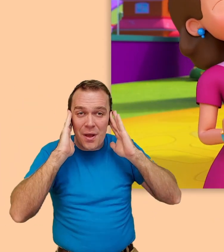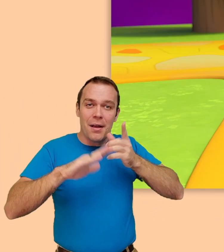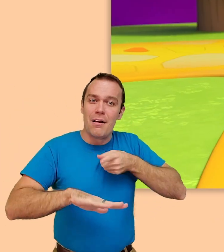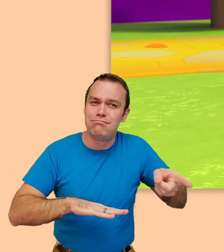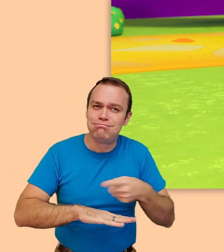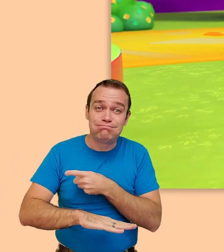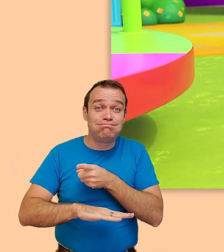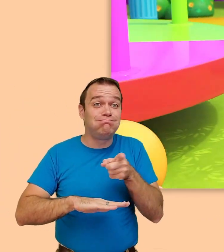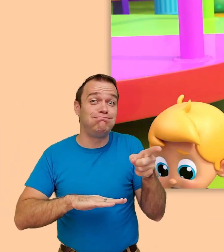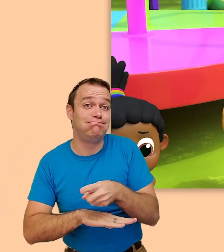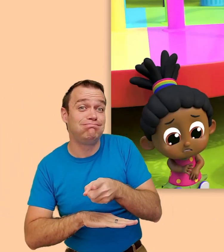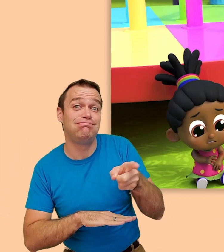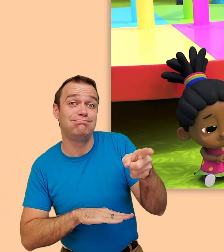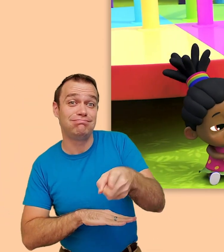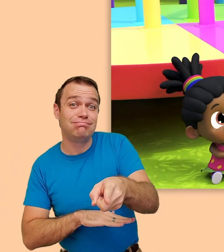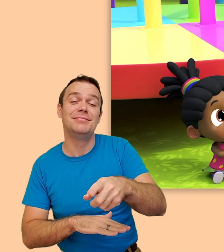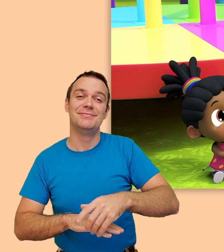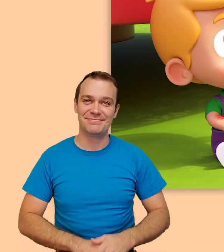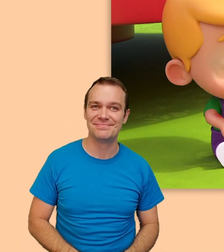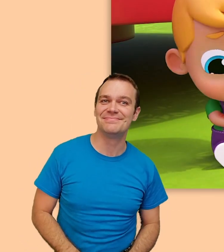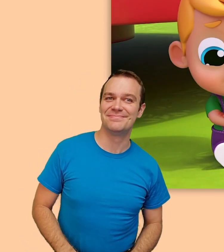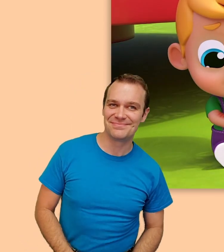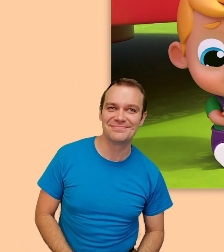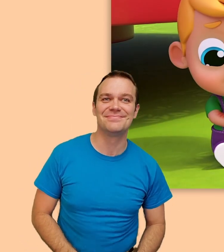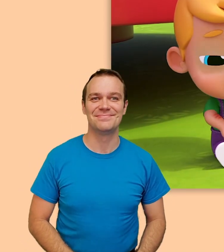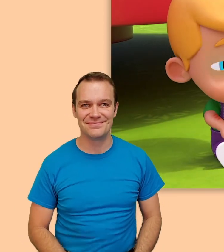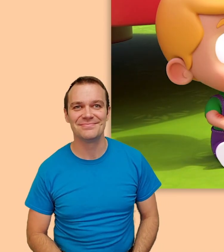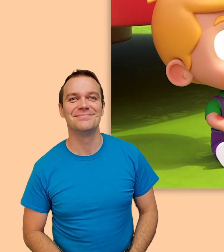woo, all through the town.